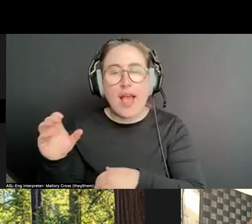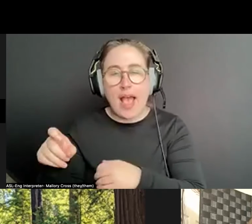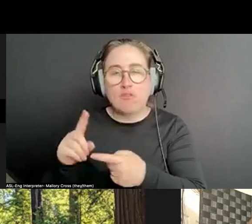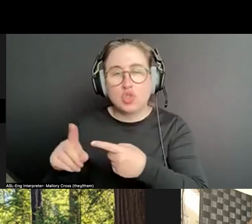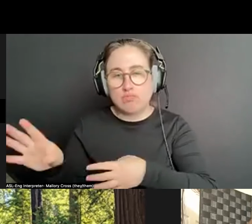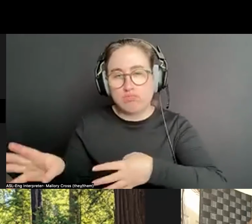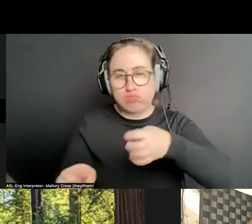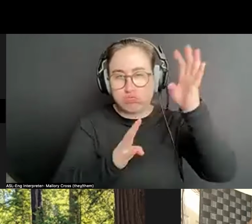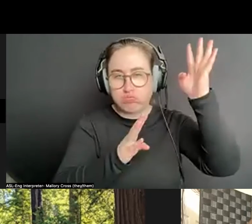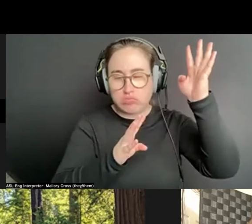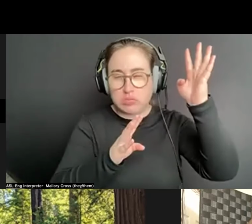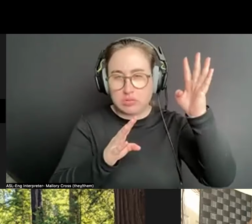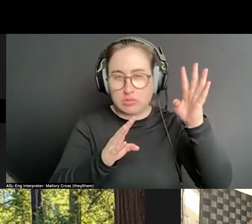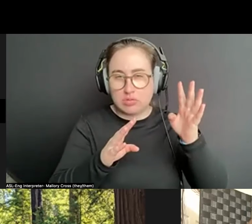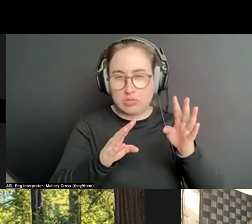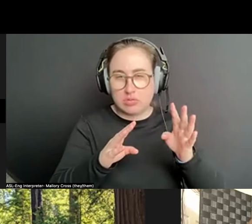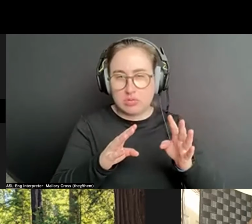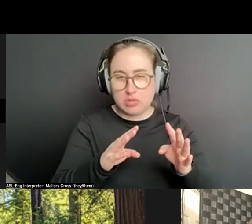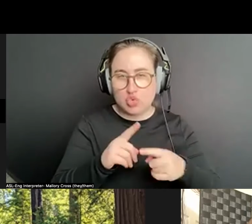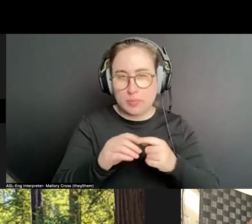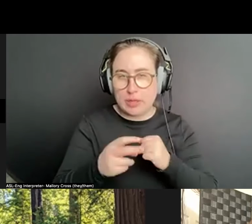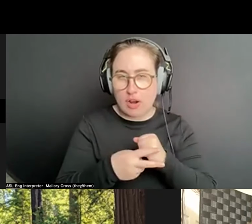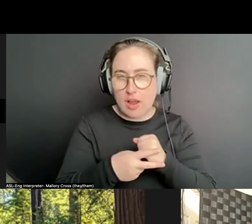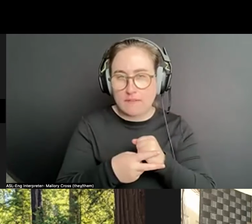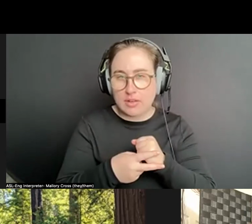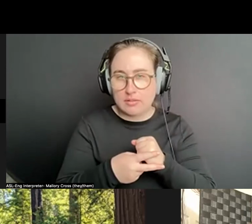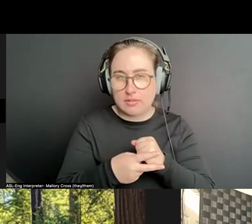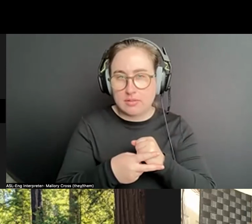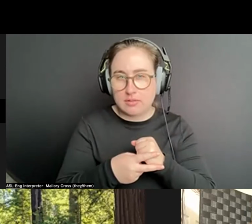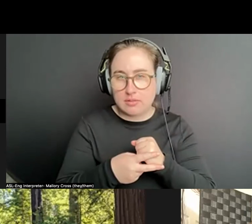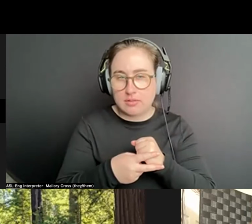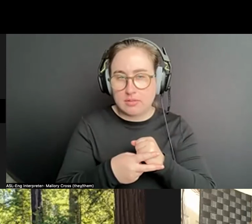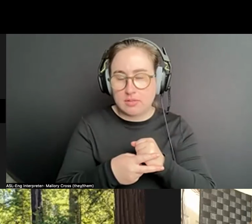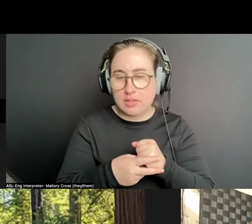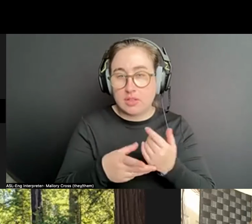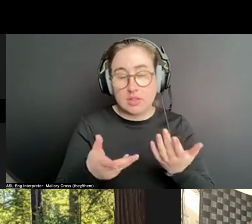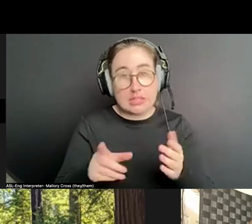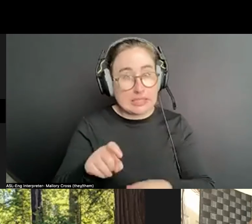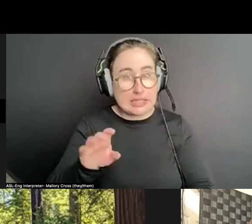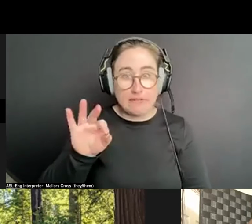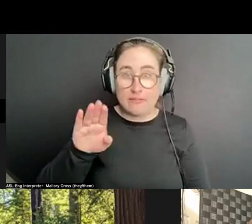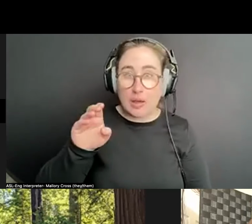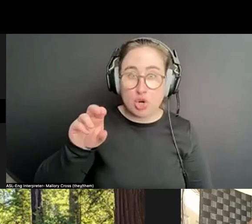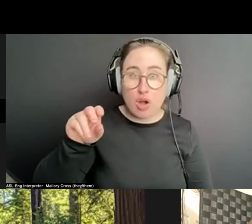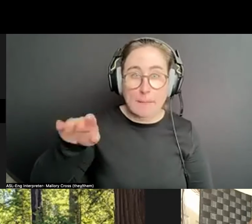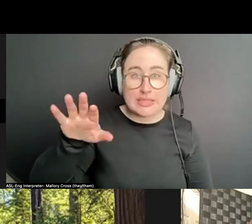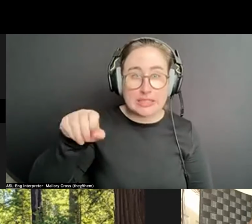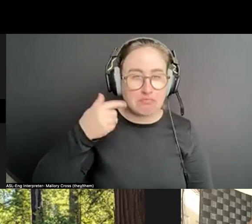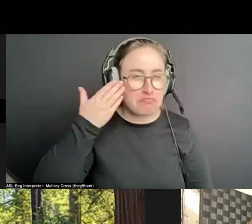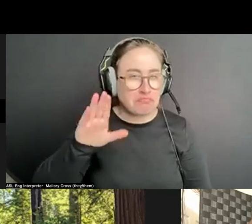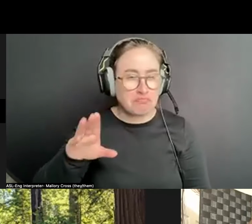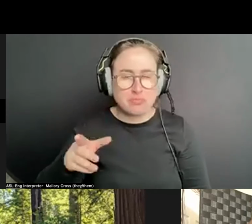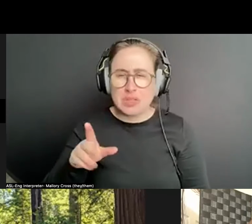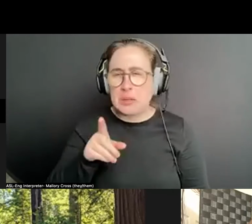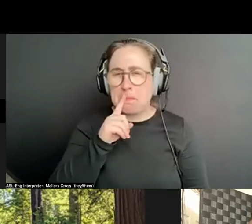uploading that across the internet to the archive. And whether that's fiber optic or not, it doesn't need to be